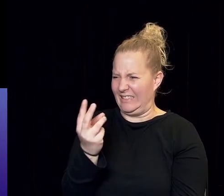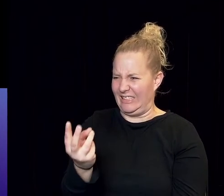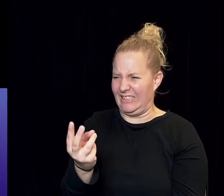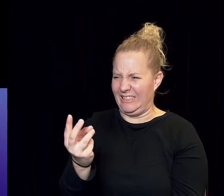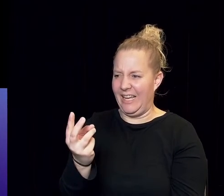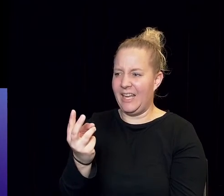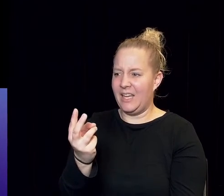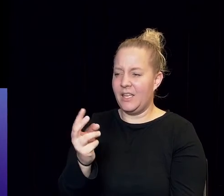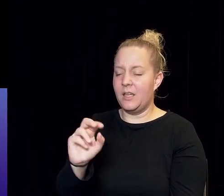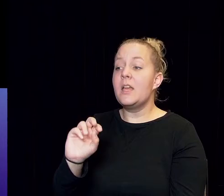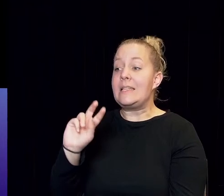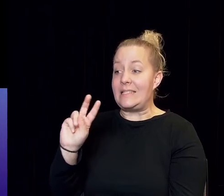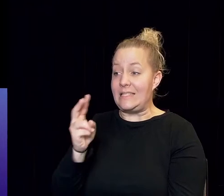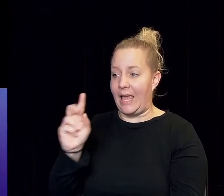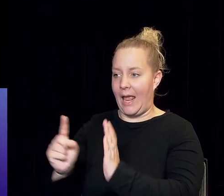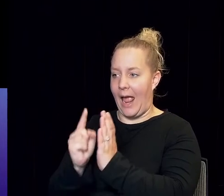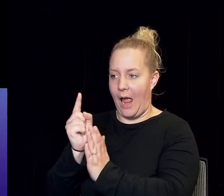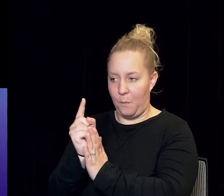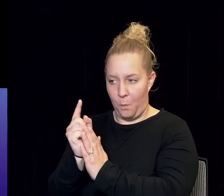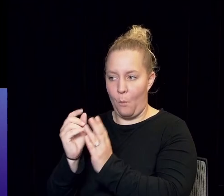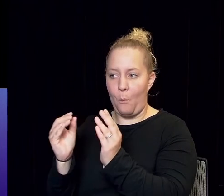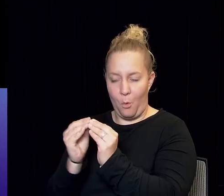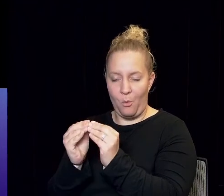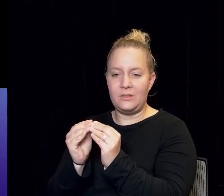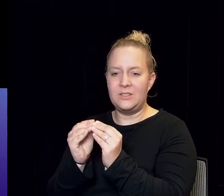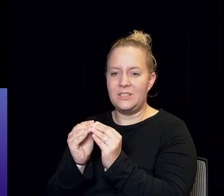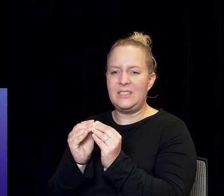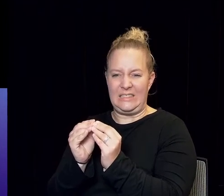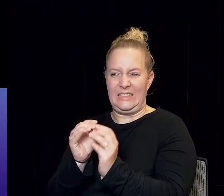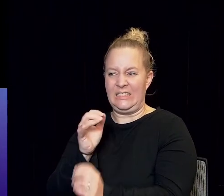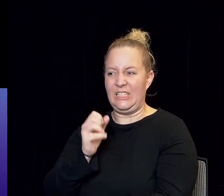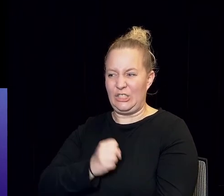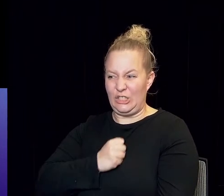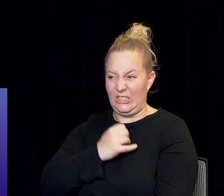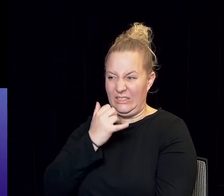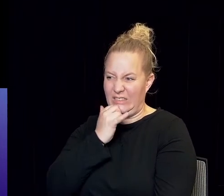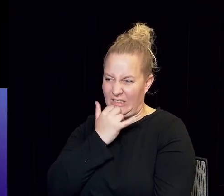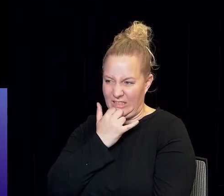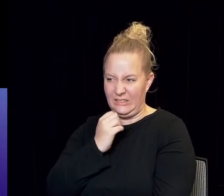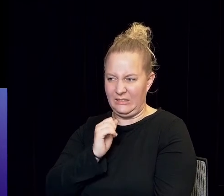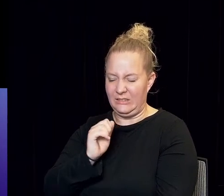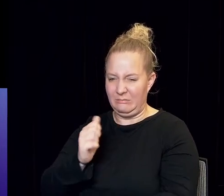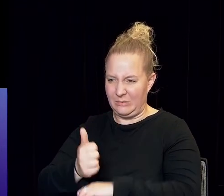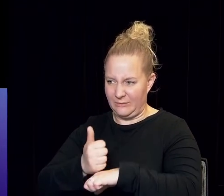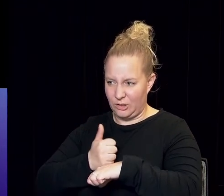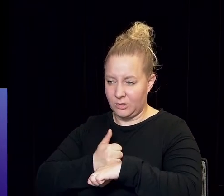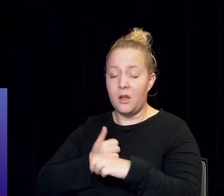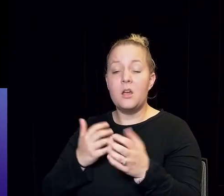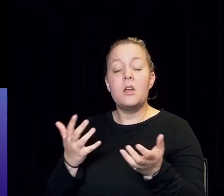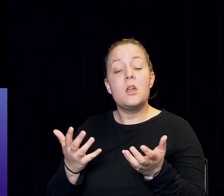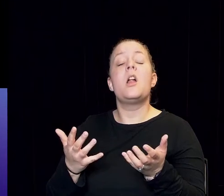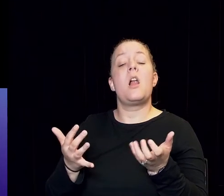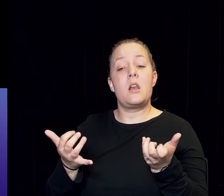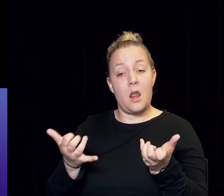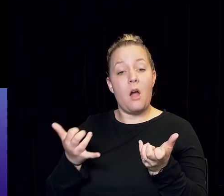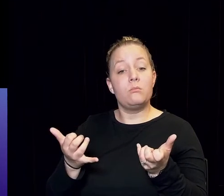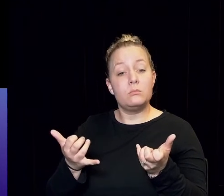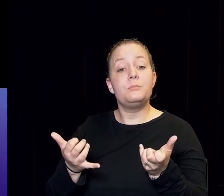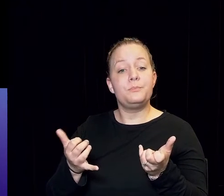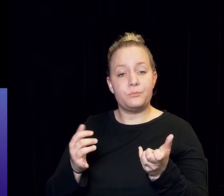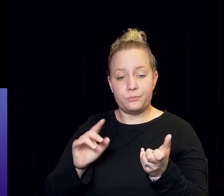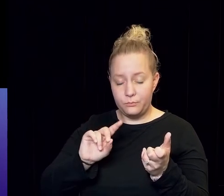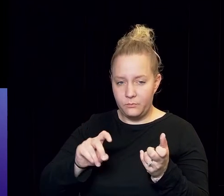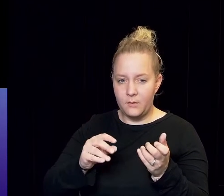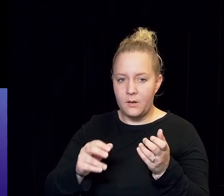just so we don't confuse ourselves. So sorry about that error. All right, so going back to the question's really asking us for what